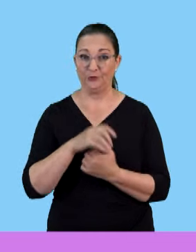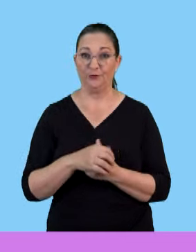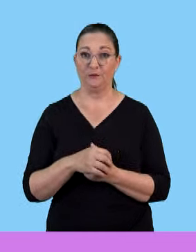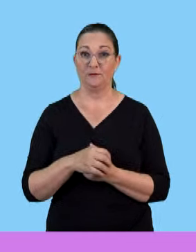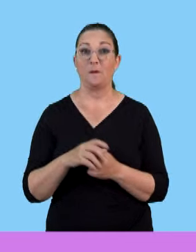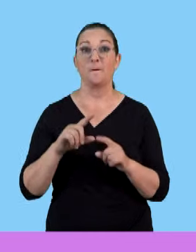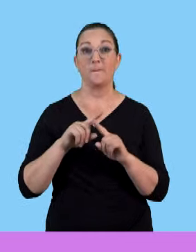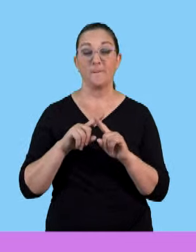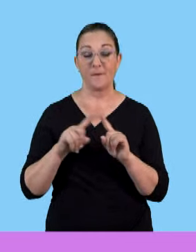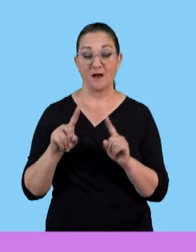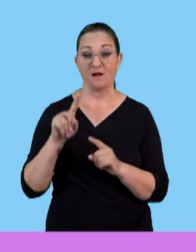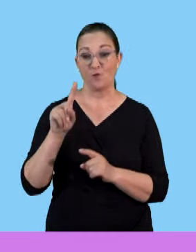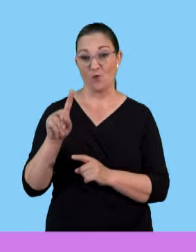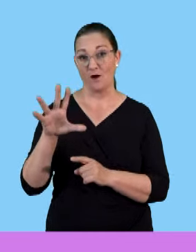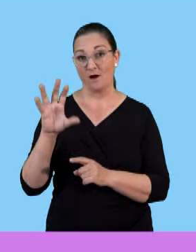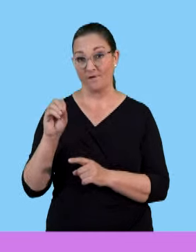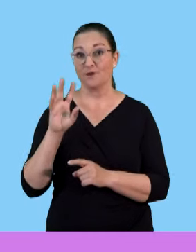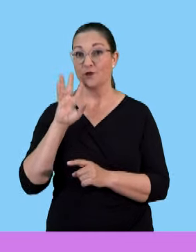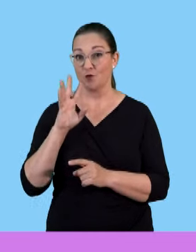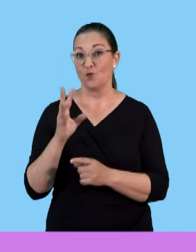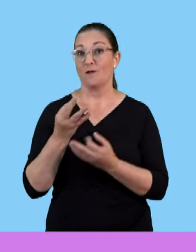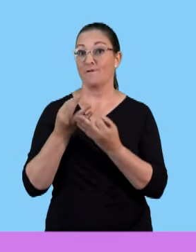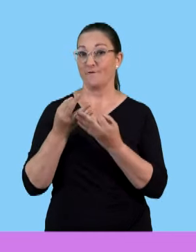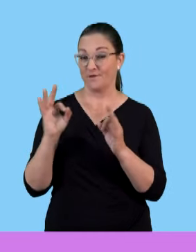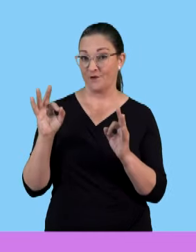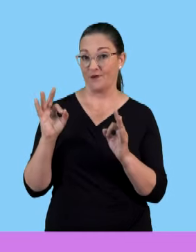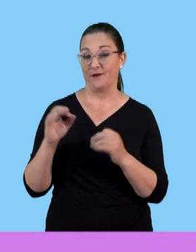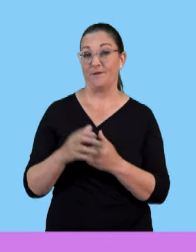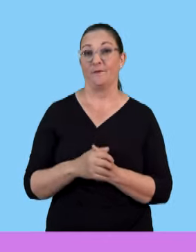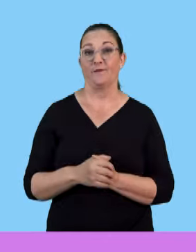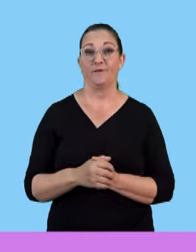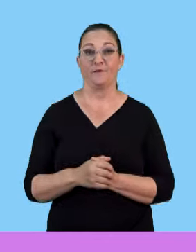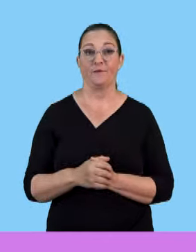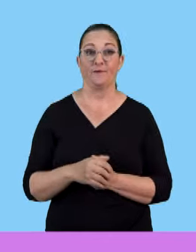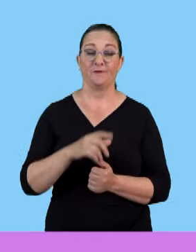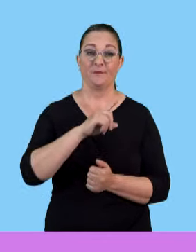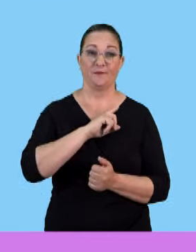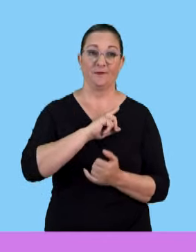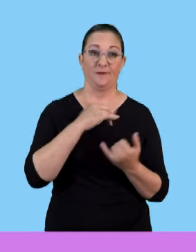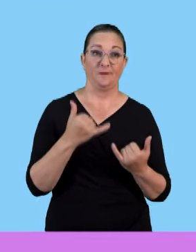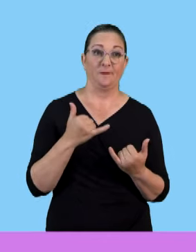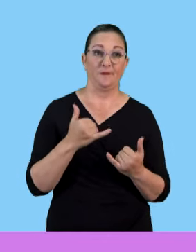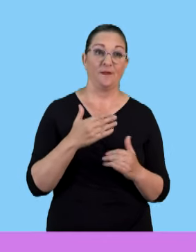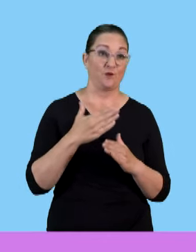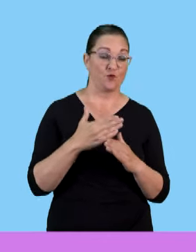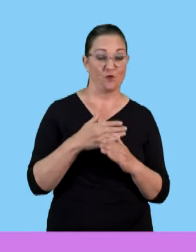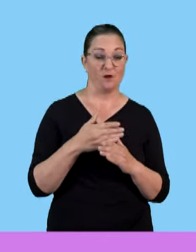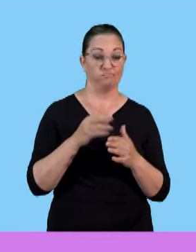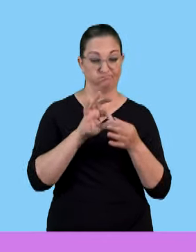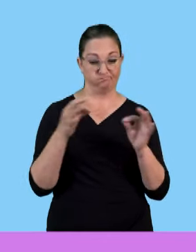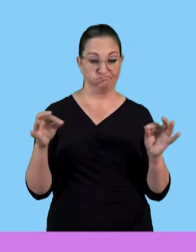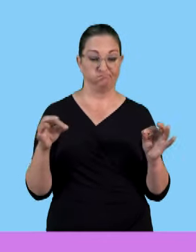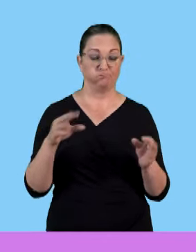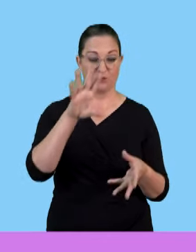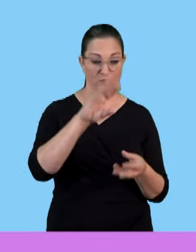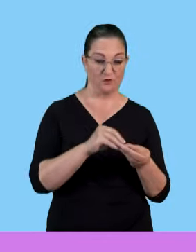350 minutes, and they will be given 150 free minutes. So now when